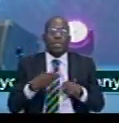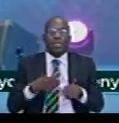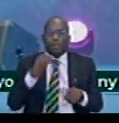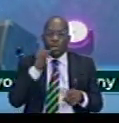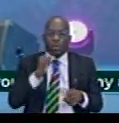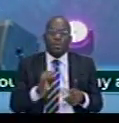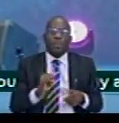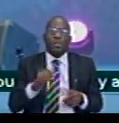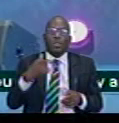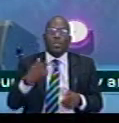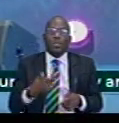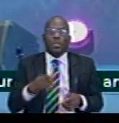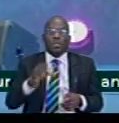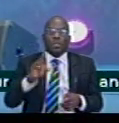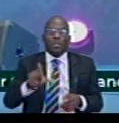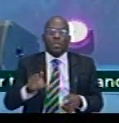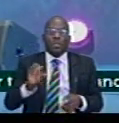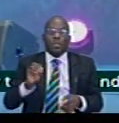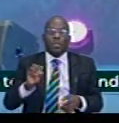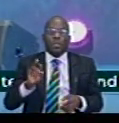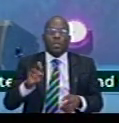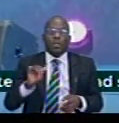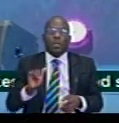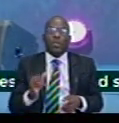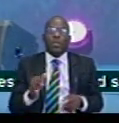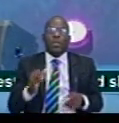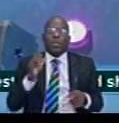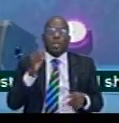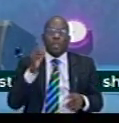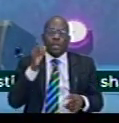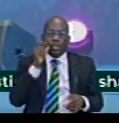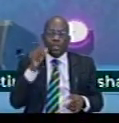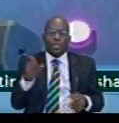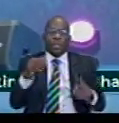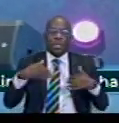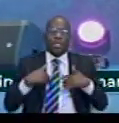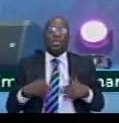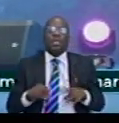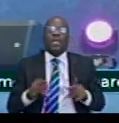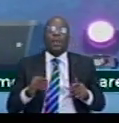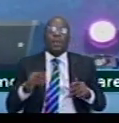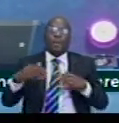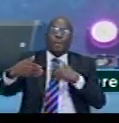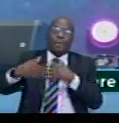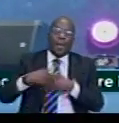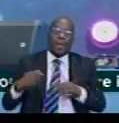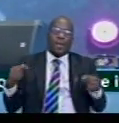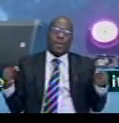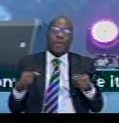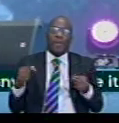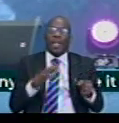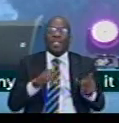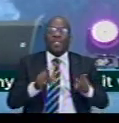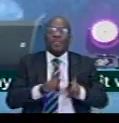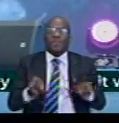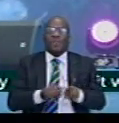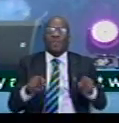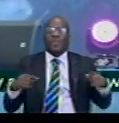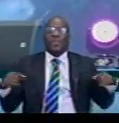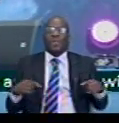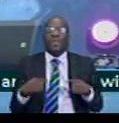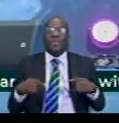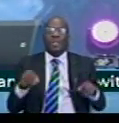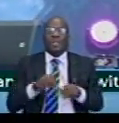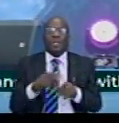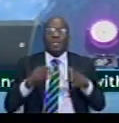years, she has been suffering from cervical pains and lumbar pains, and she has been feeling a lot of pain. It was